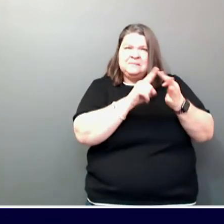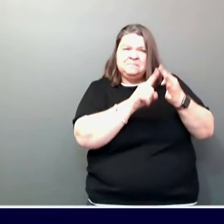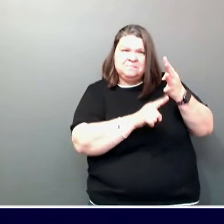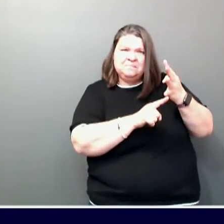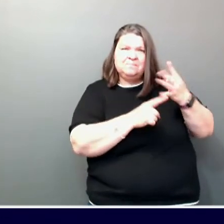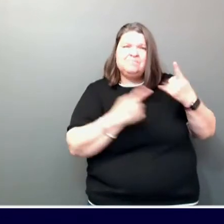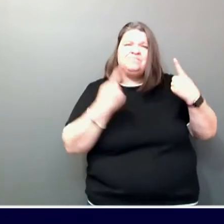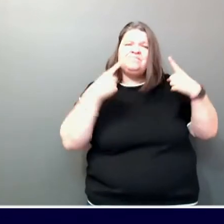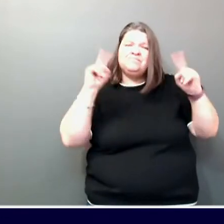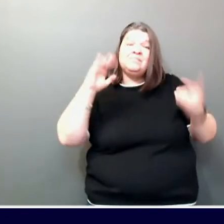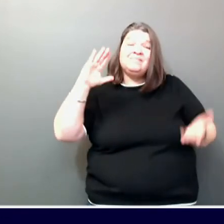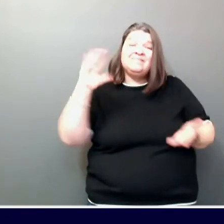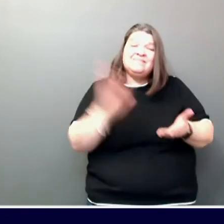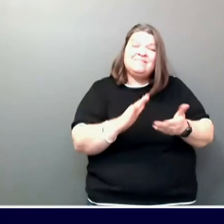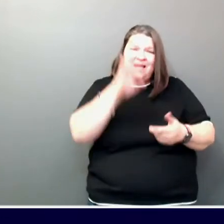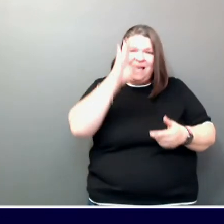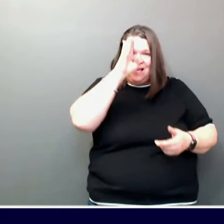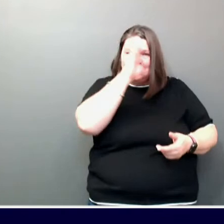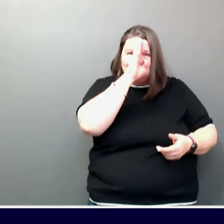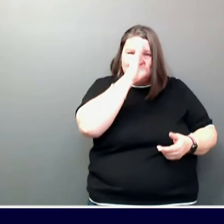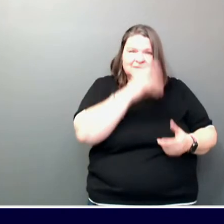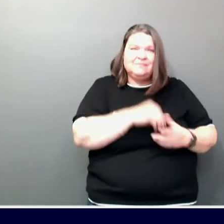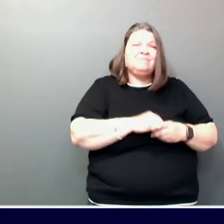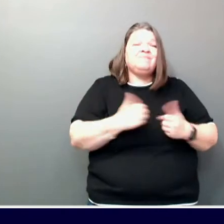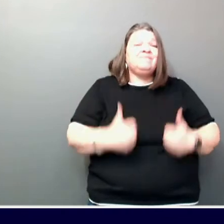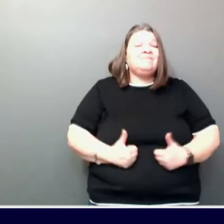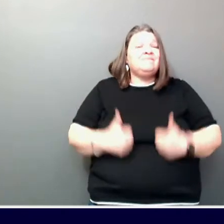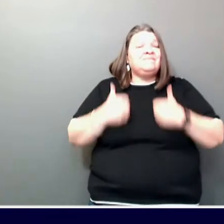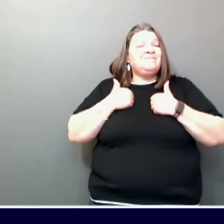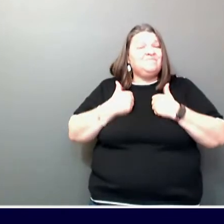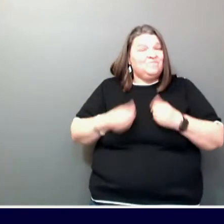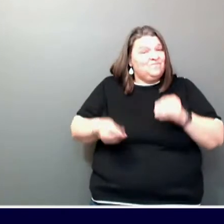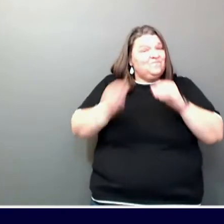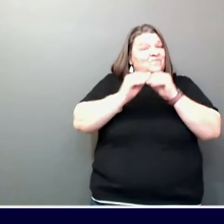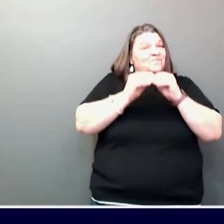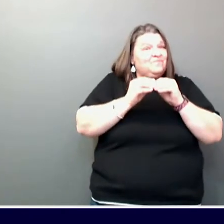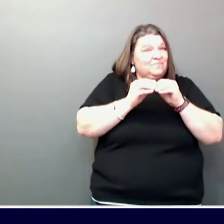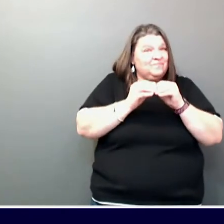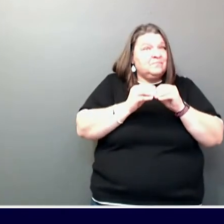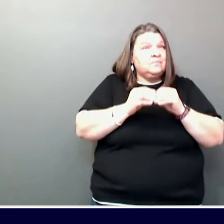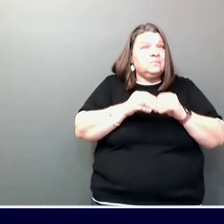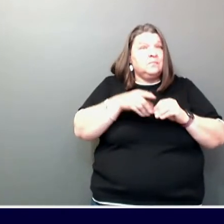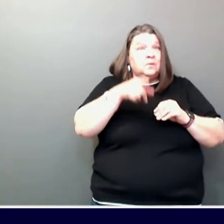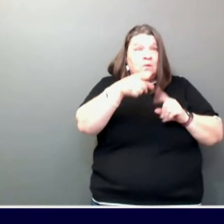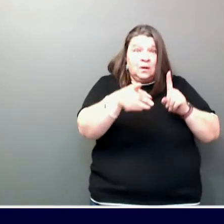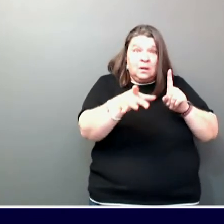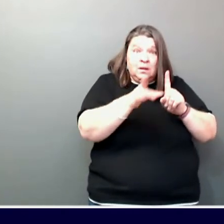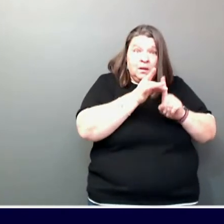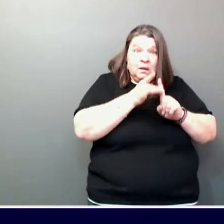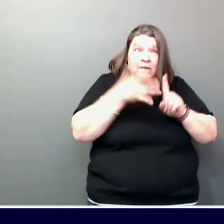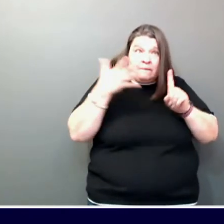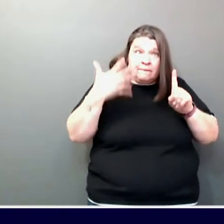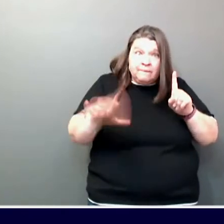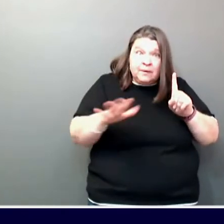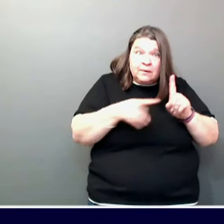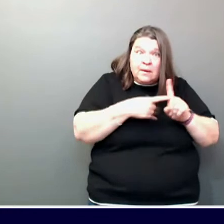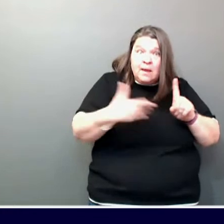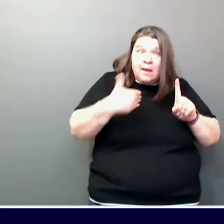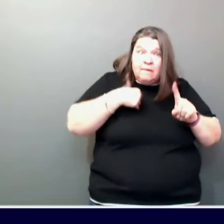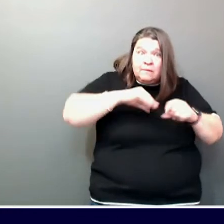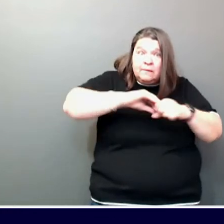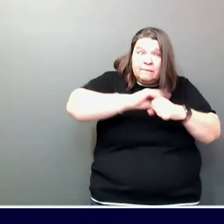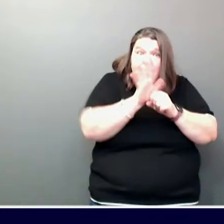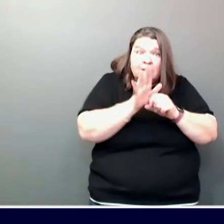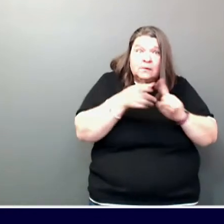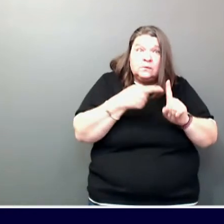right now. The first is if you just tested positive for COVID, either at a home with a home test or at a testing site.